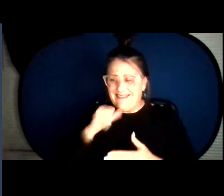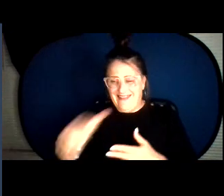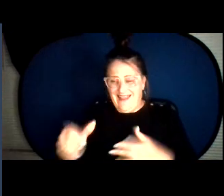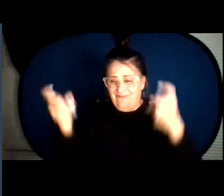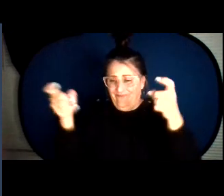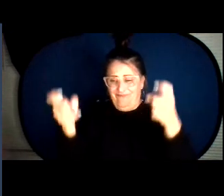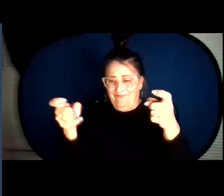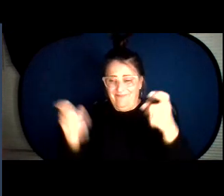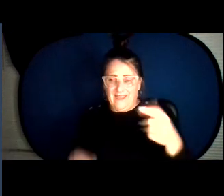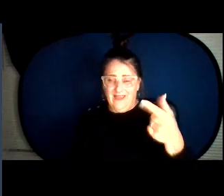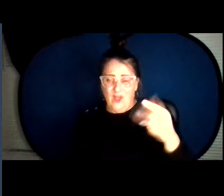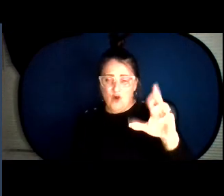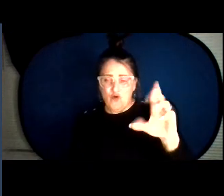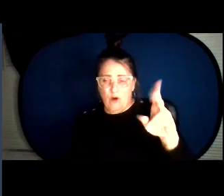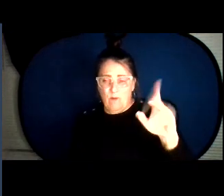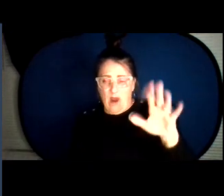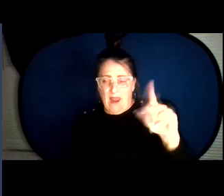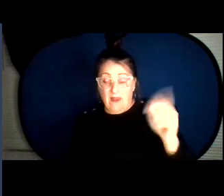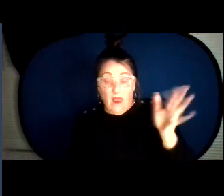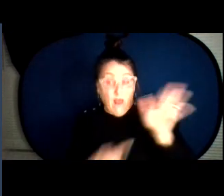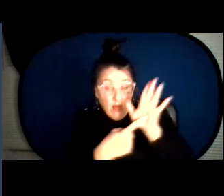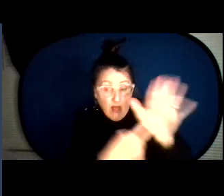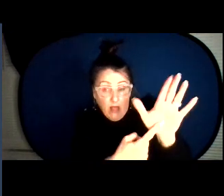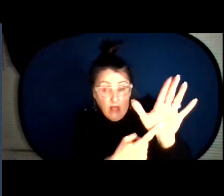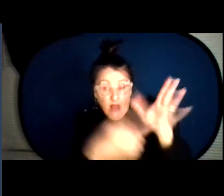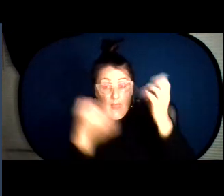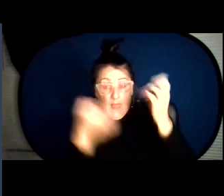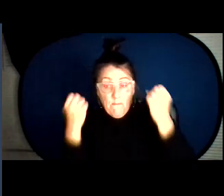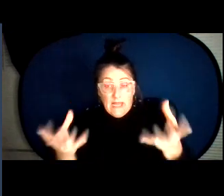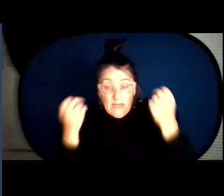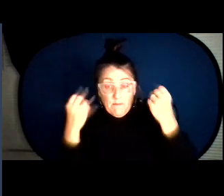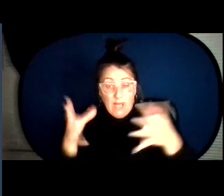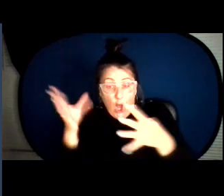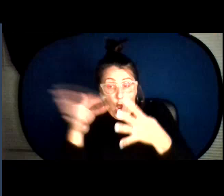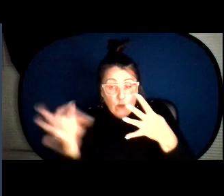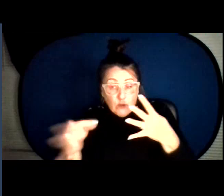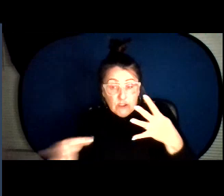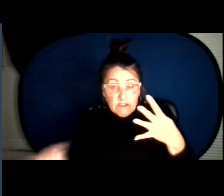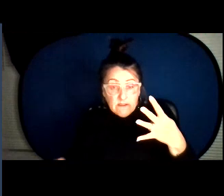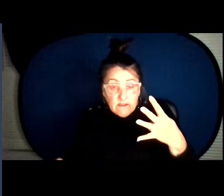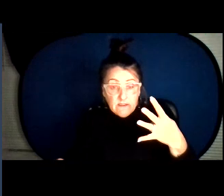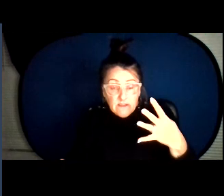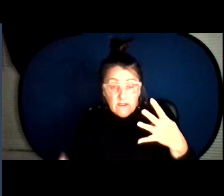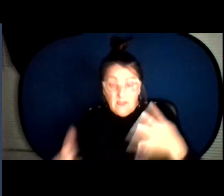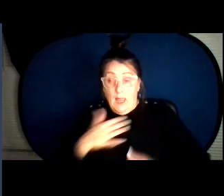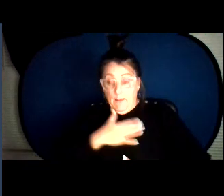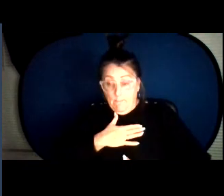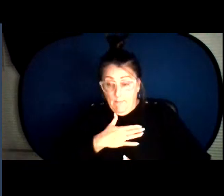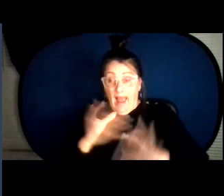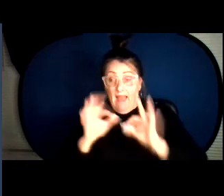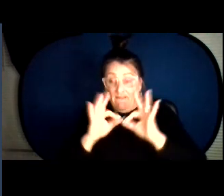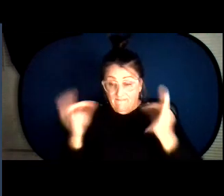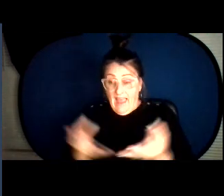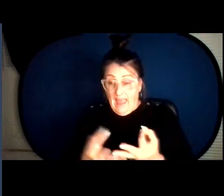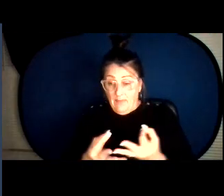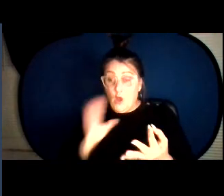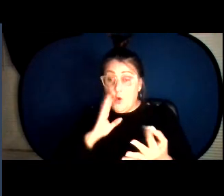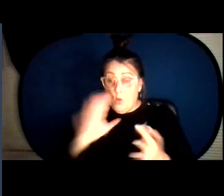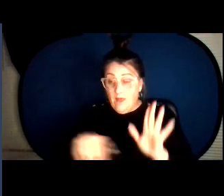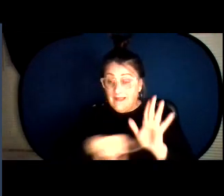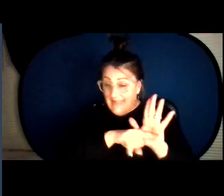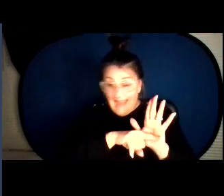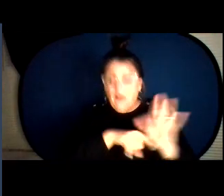Act. And I have brought to their attention so many viable options that will put my family in the positive,